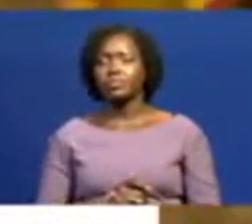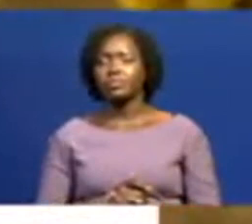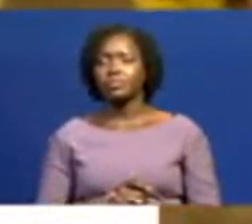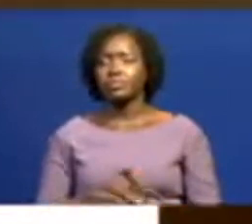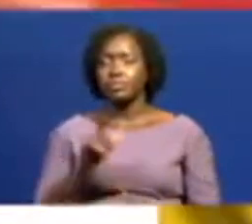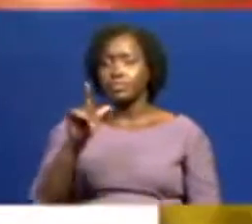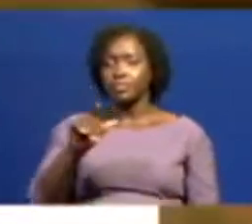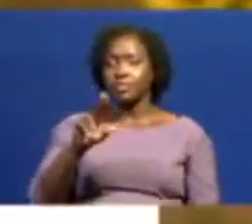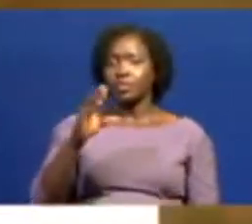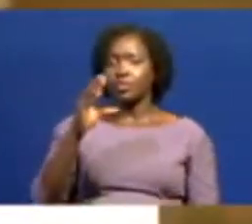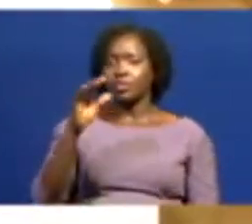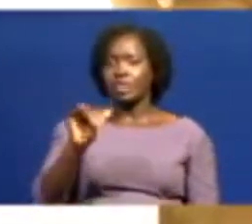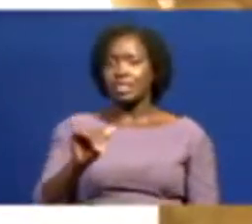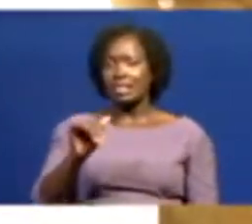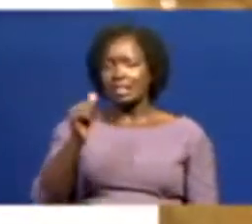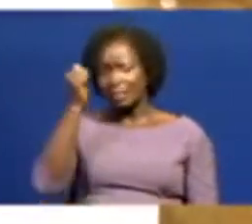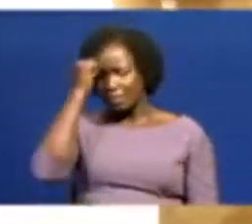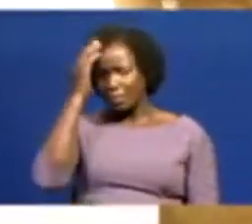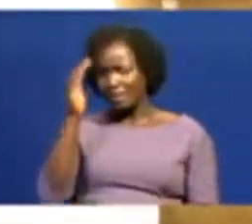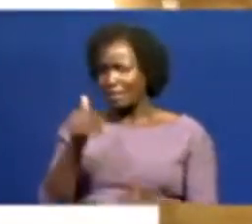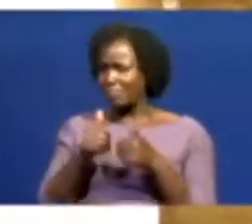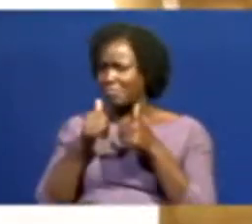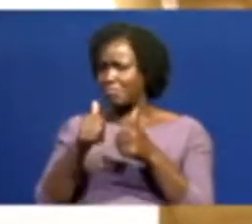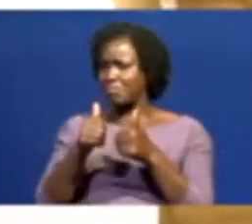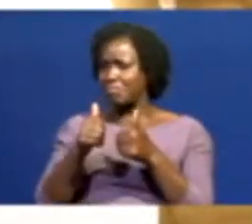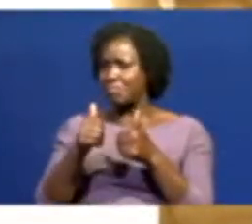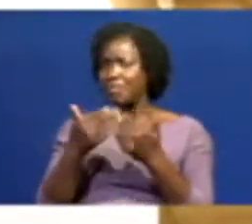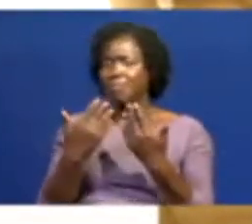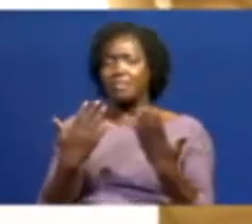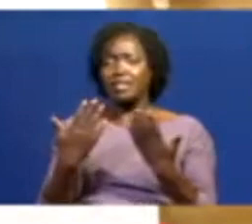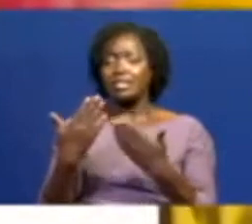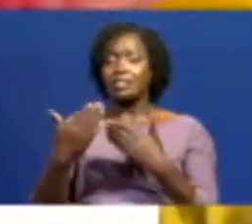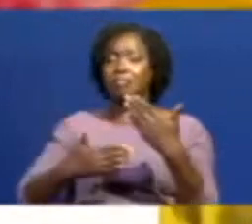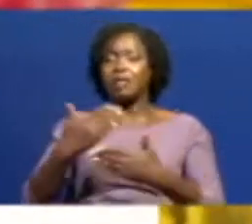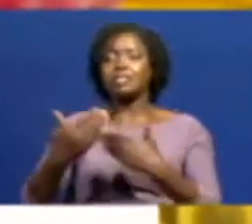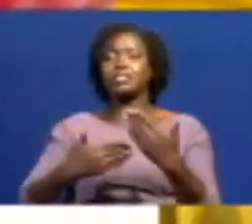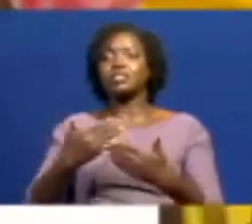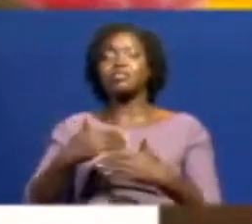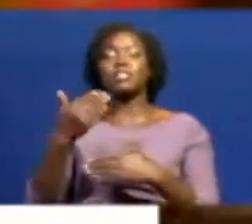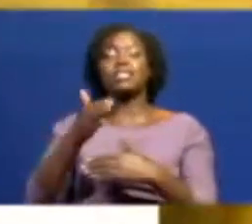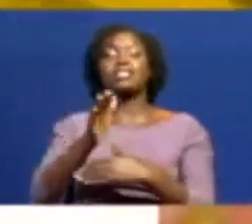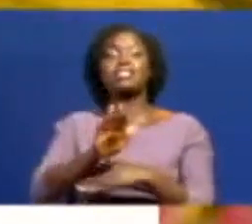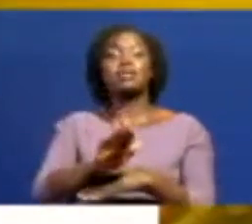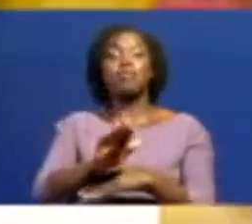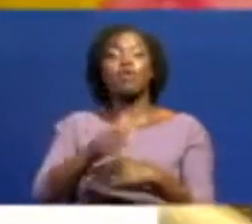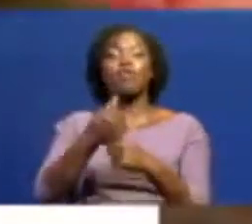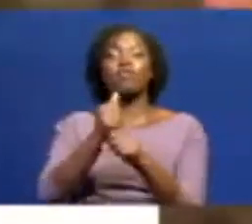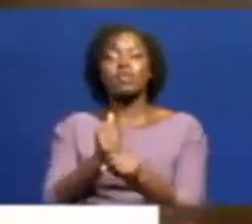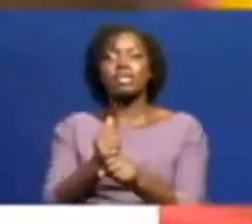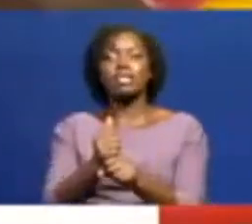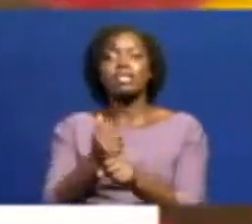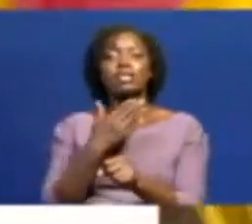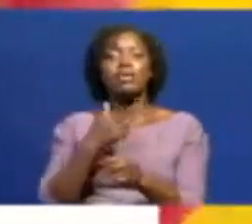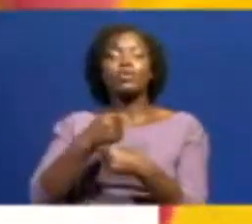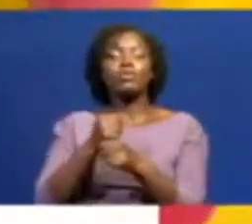Lucy has mastered this art. She's preparing a bunch of reeds, readying them for the next step of the craft. She wants to